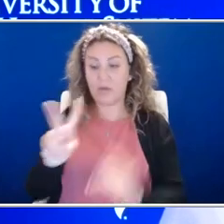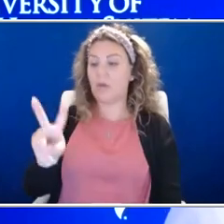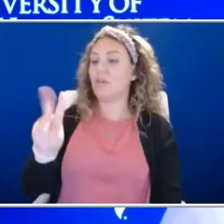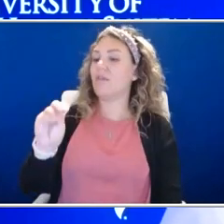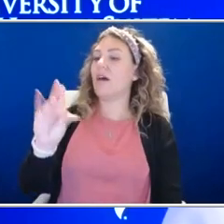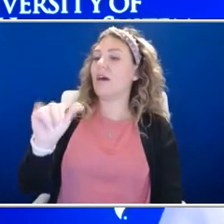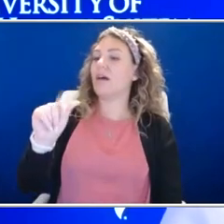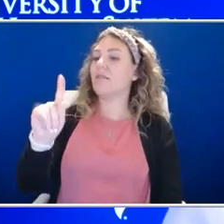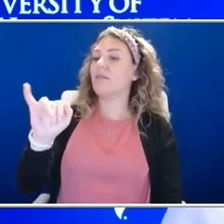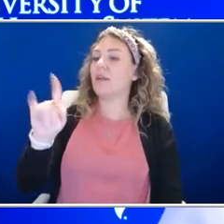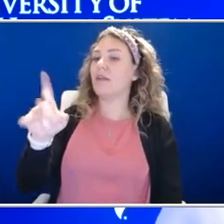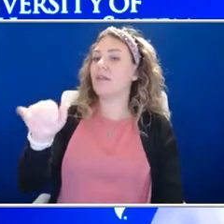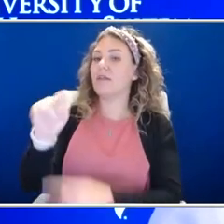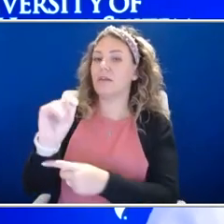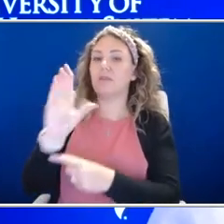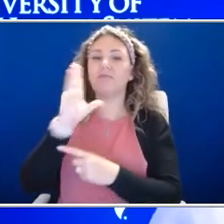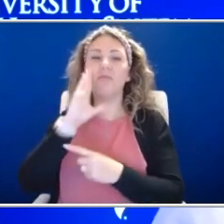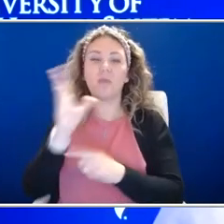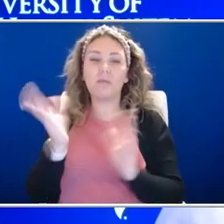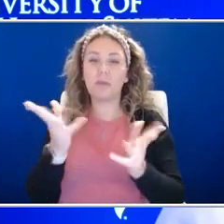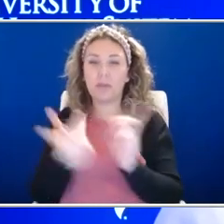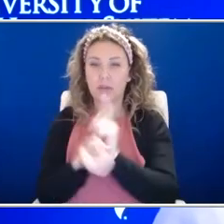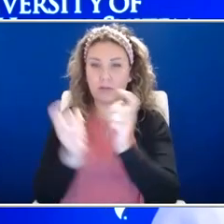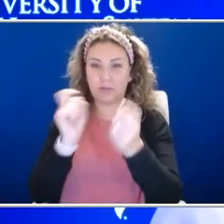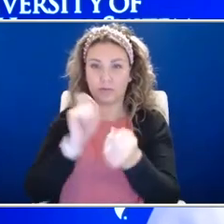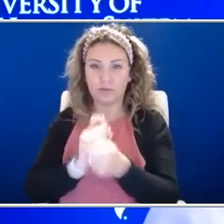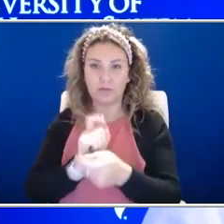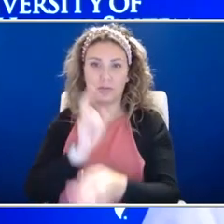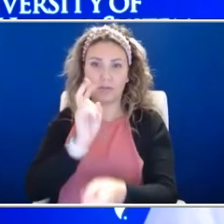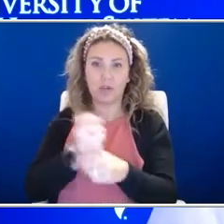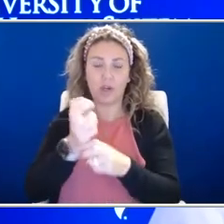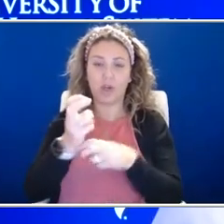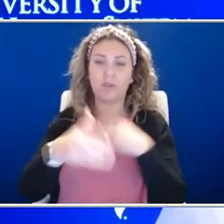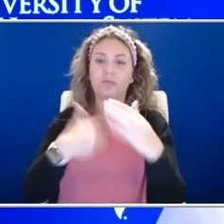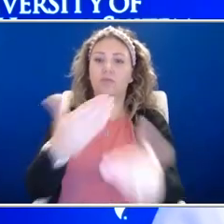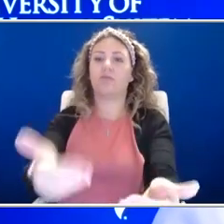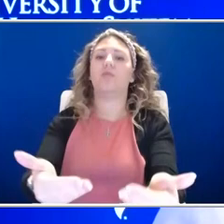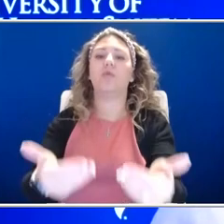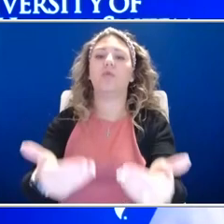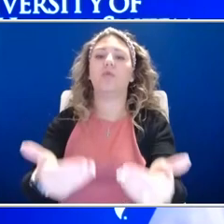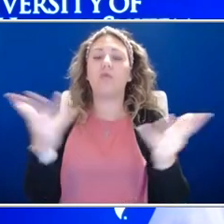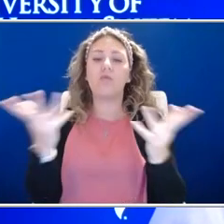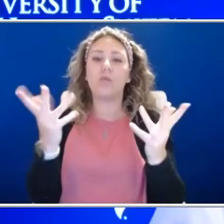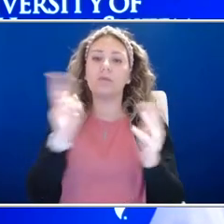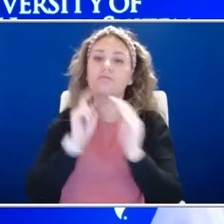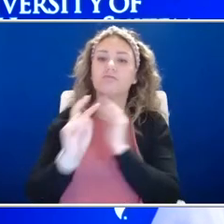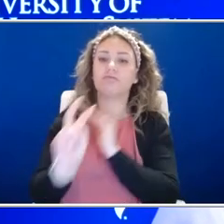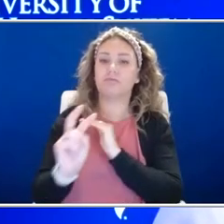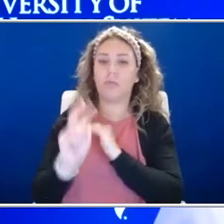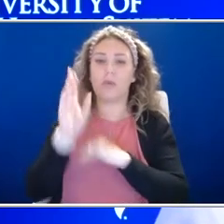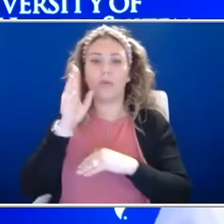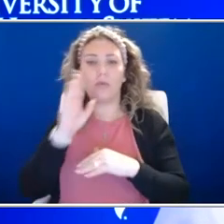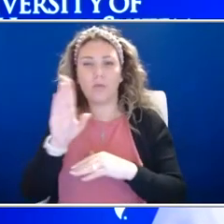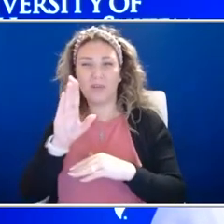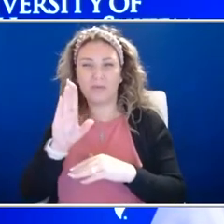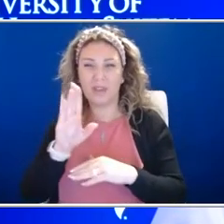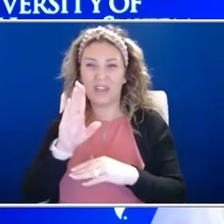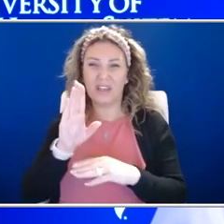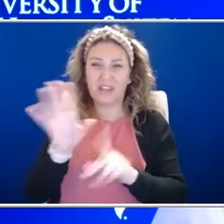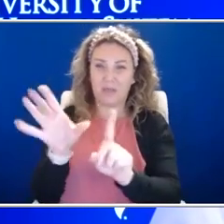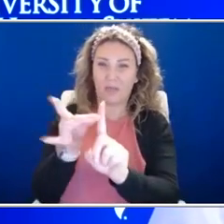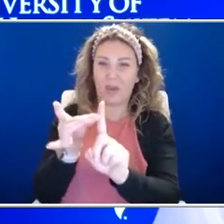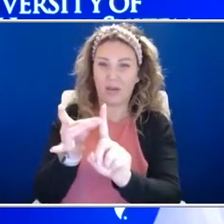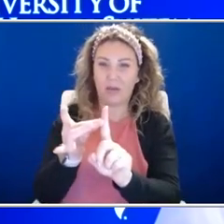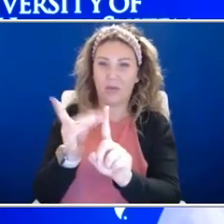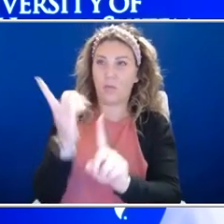that may change. You know, I think it's gonna be hard moving forward exactly what to predict. Number one, are you gonna be infected once or